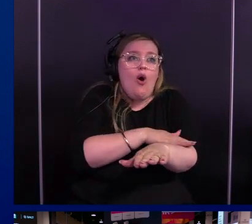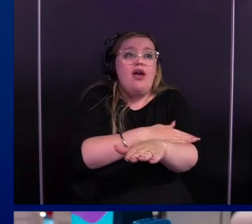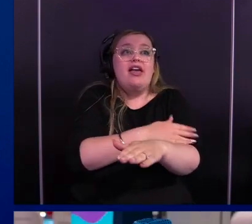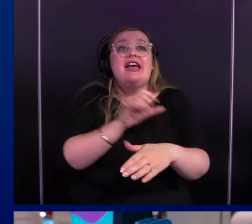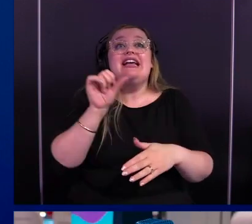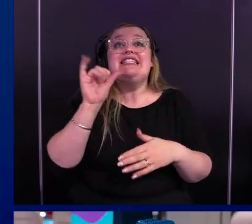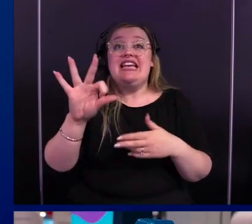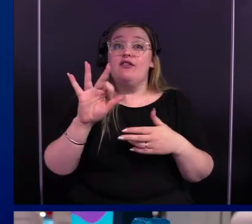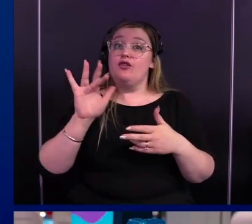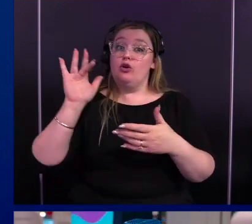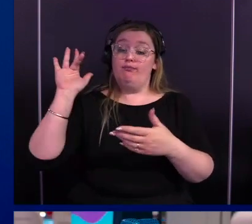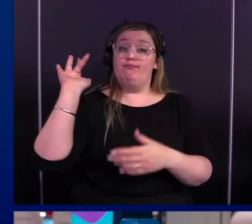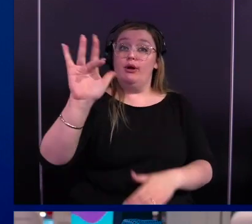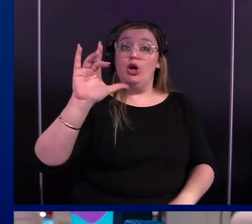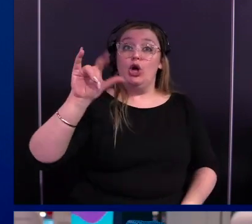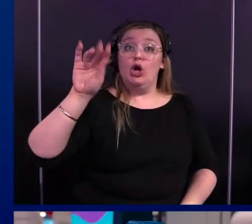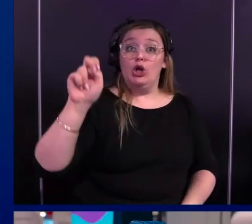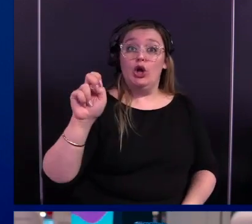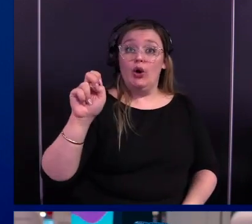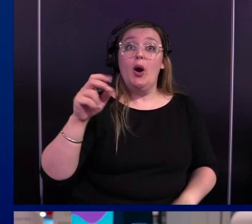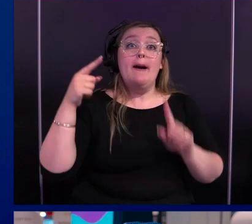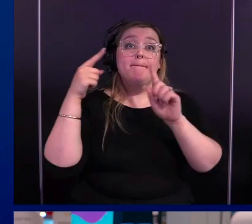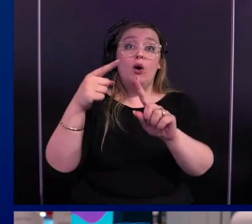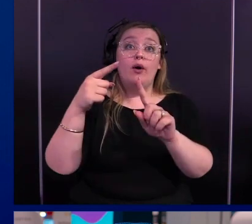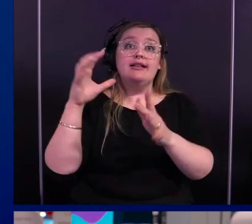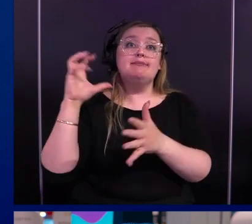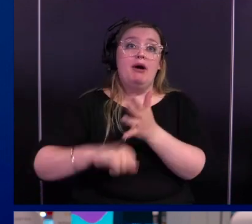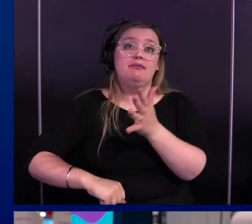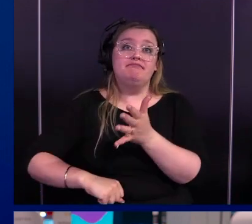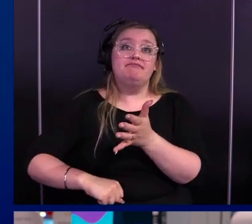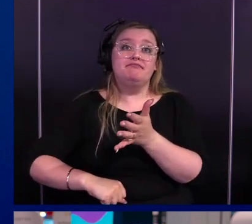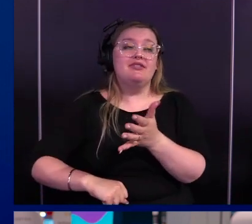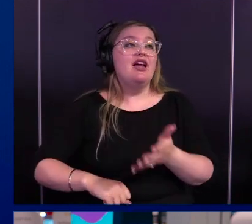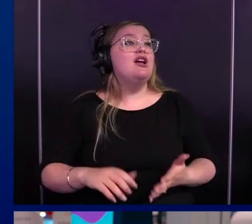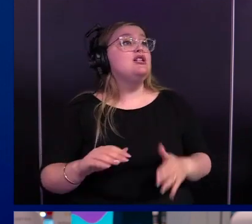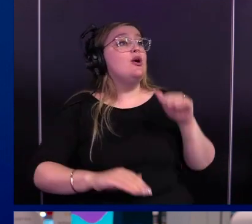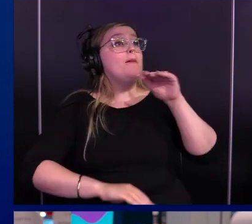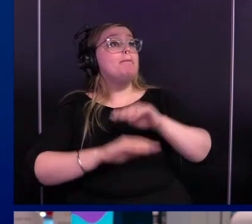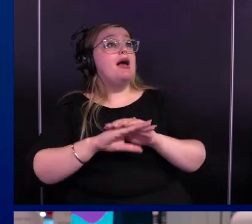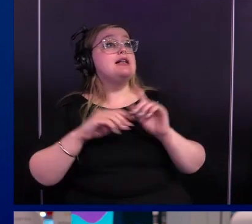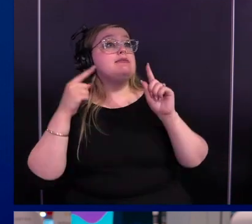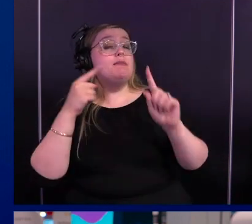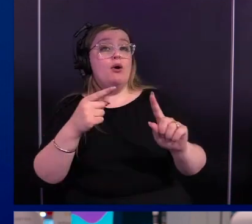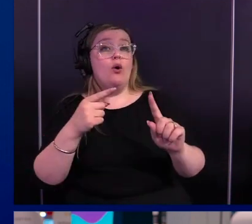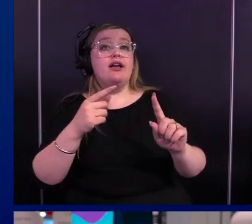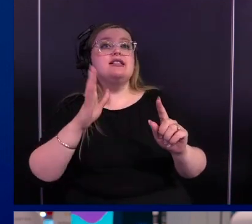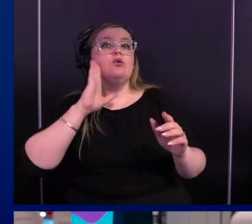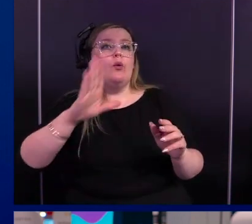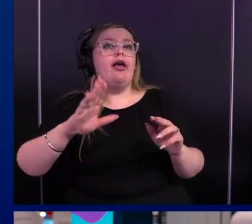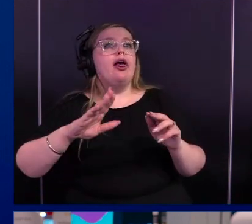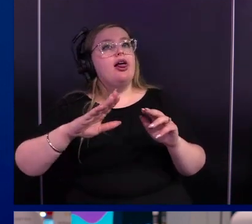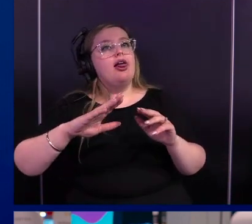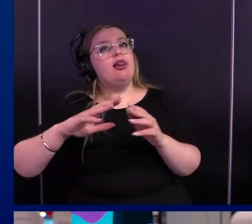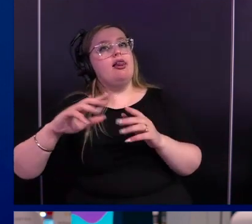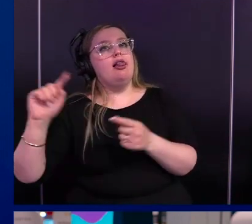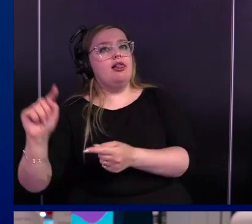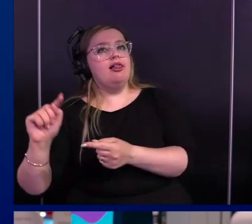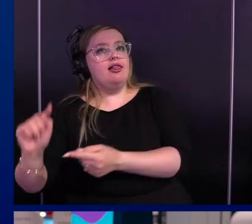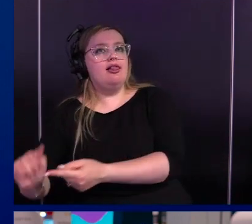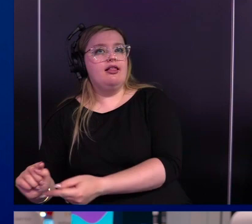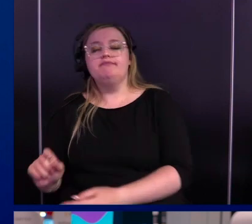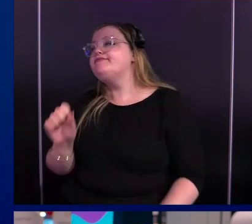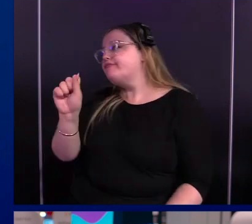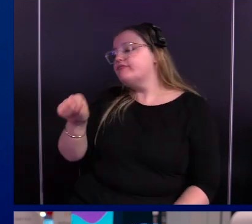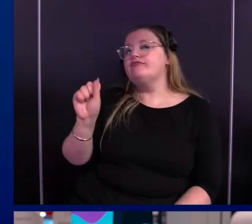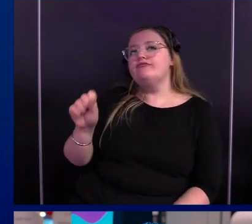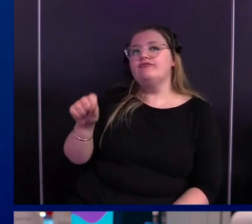you do clues. So I don't like that idea. So the maximum amount of points that you can earn is reduced. Yes. Exactly. But the idea is